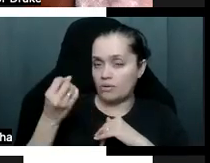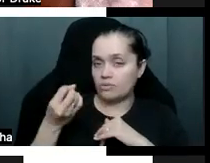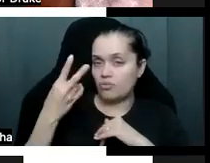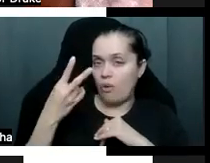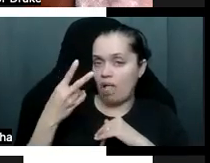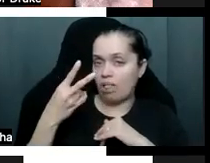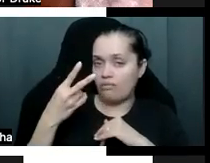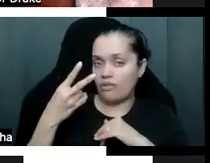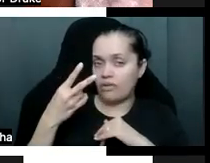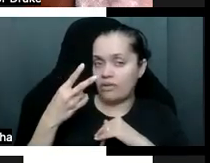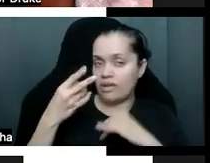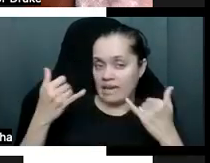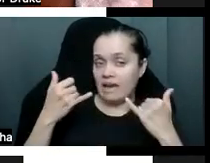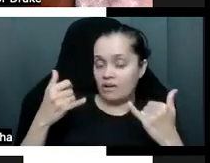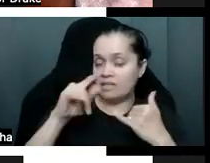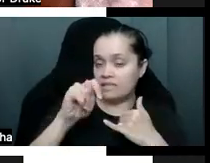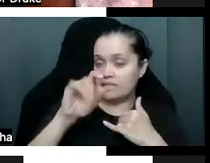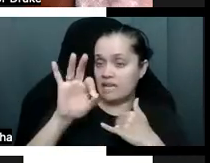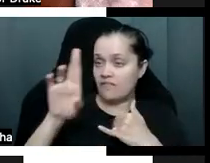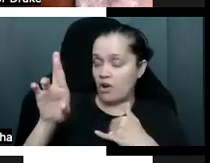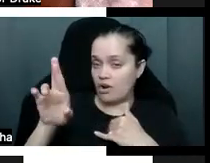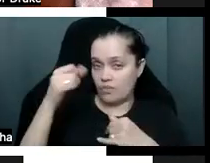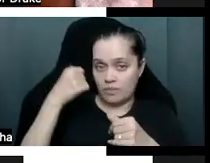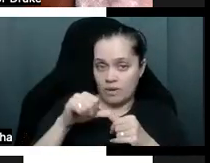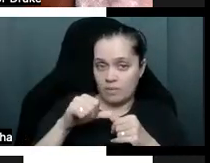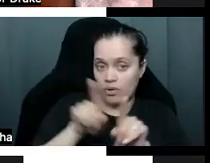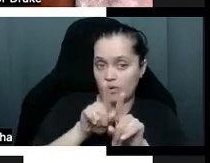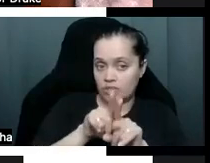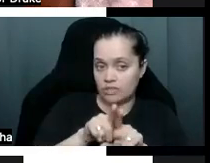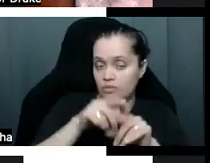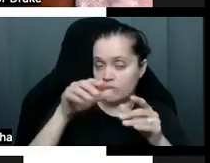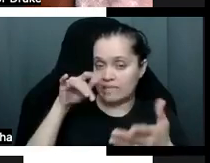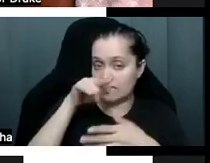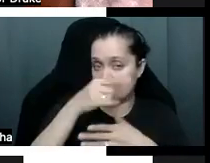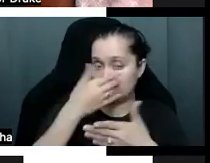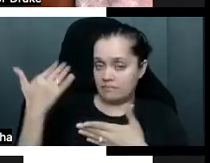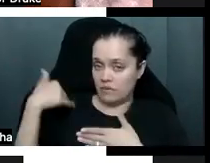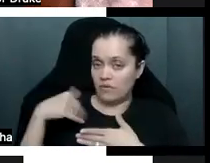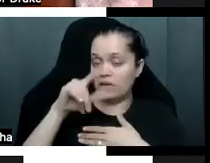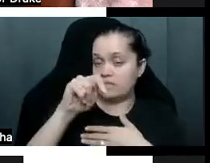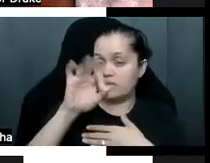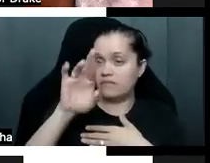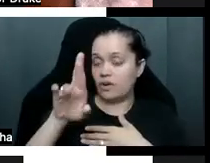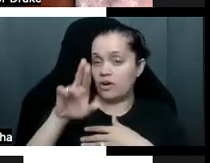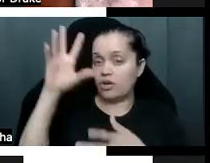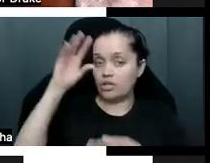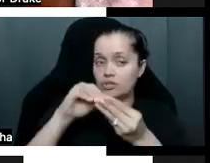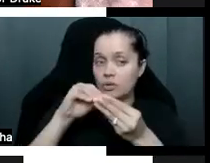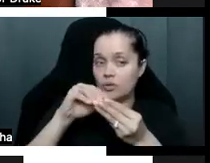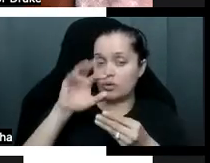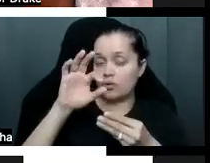now. And TFR, remember too, we studied this a bit long ago. TFR is total fertility